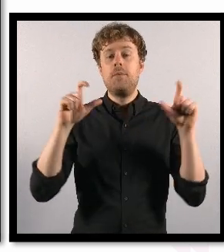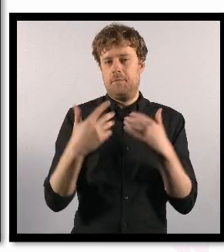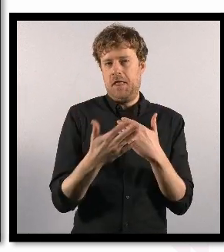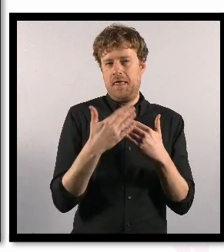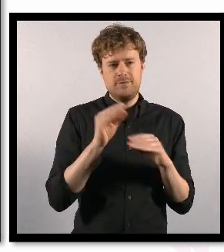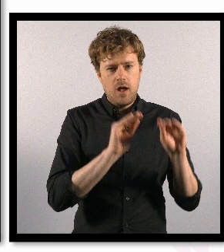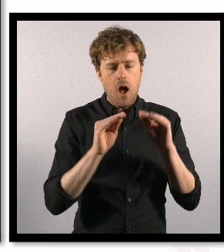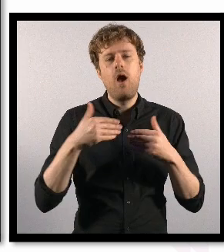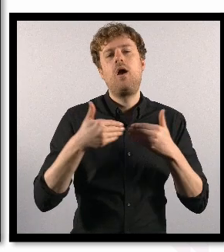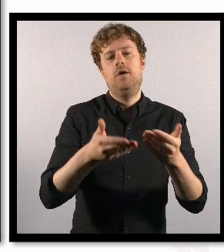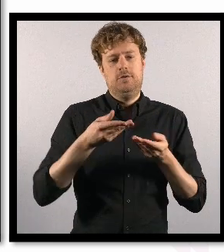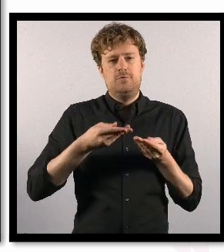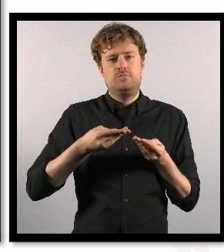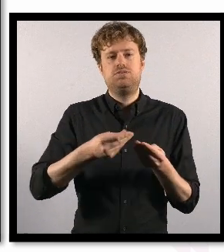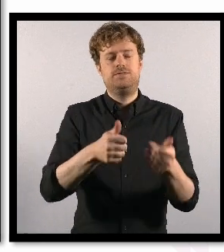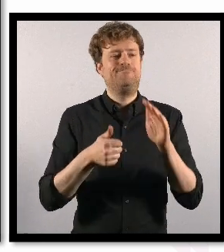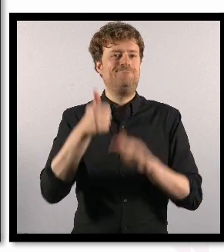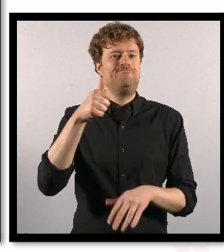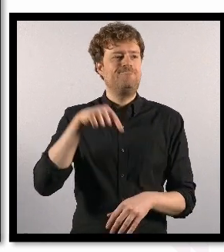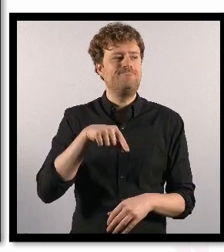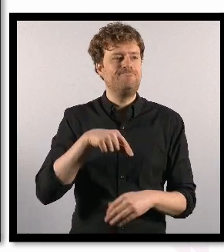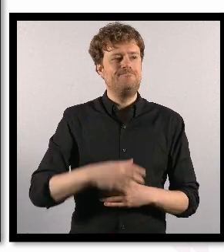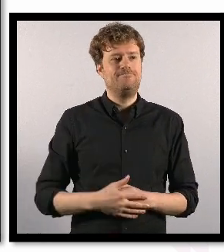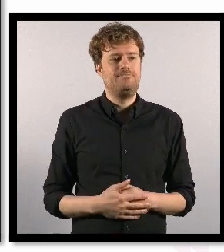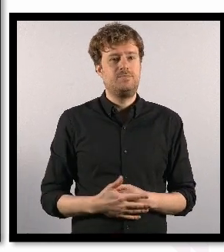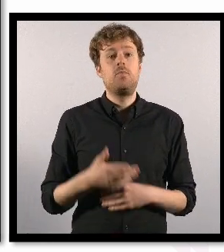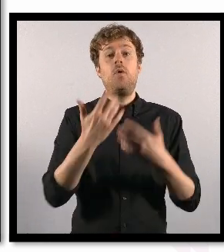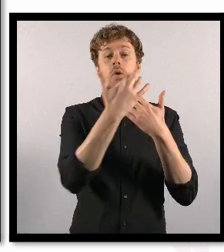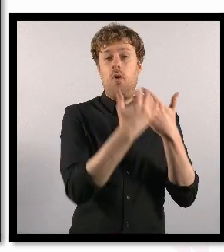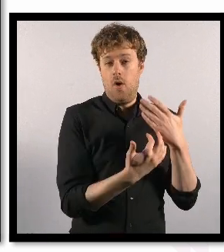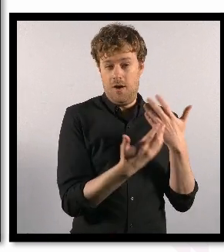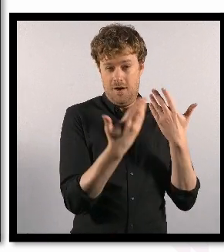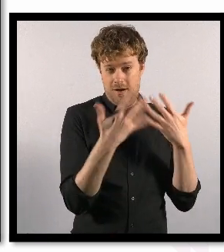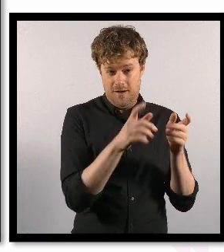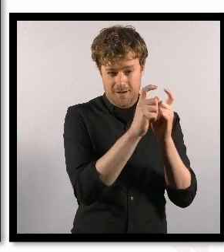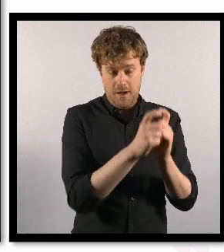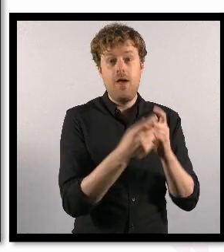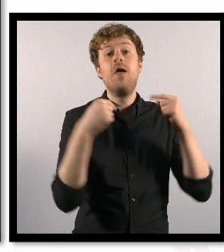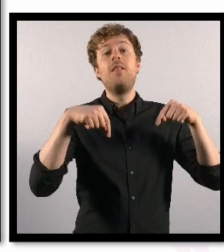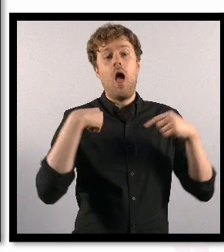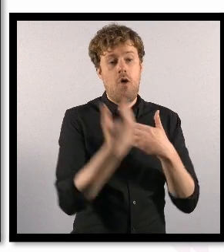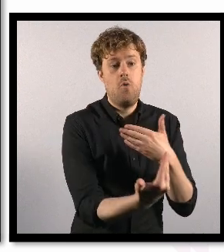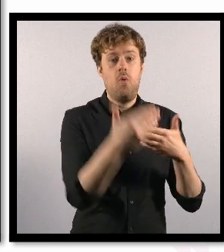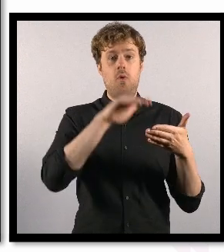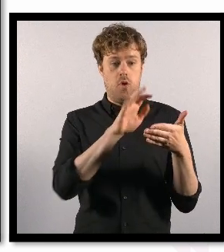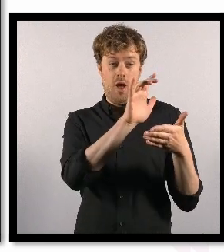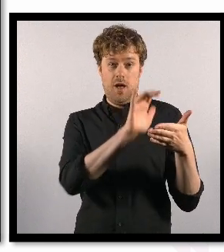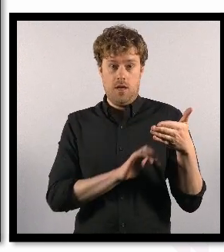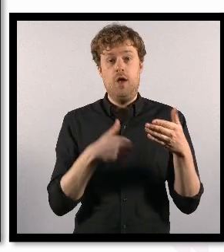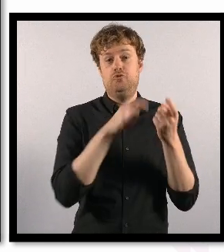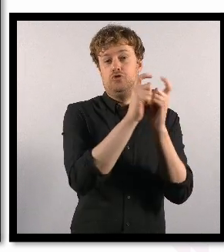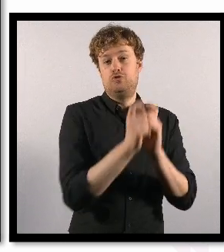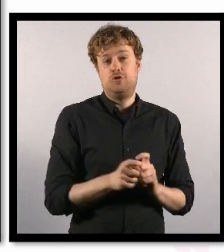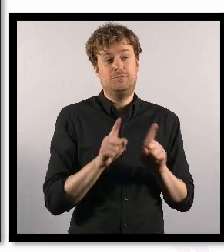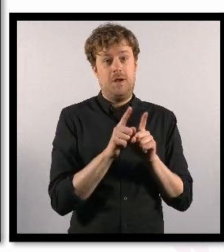external ones. But ultimately, we believe it's a virtuous cycle. If we hadn't open sourced Backstage, we'd likely still